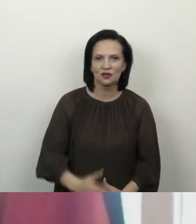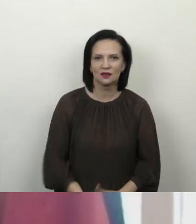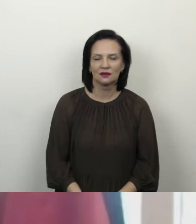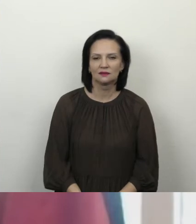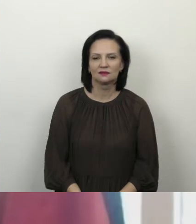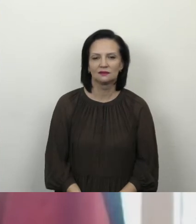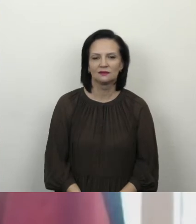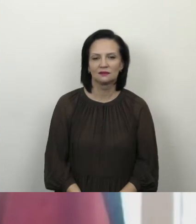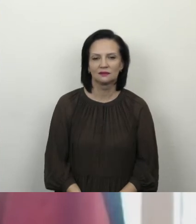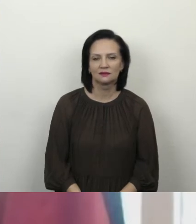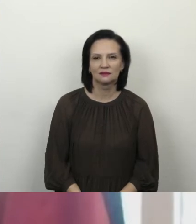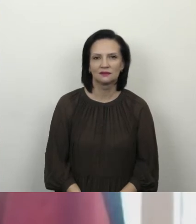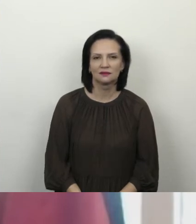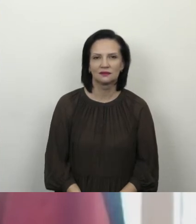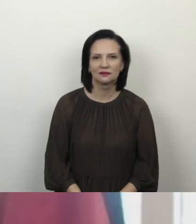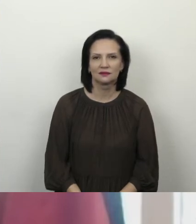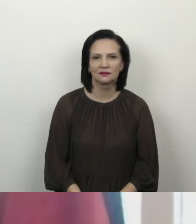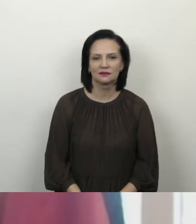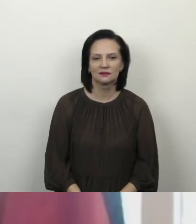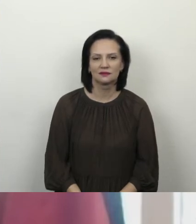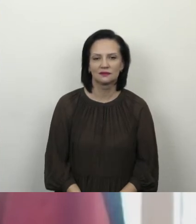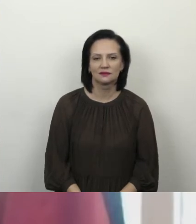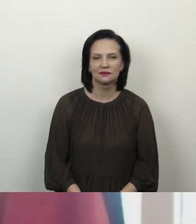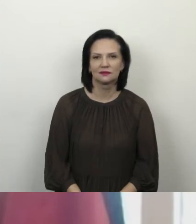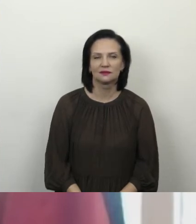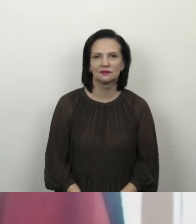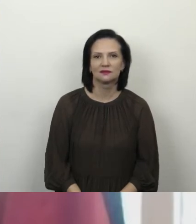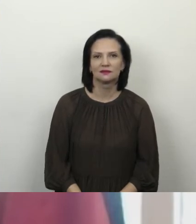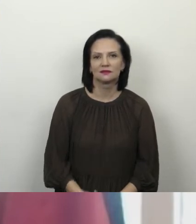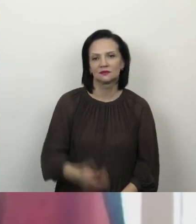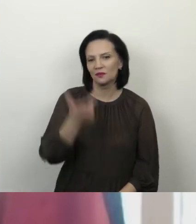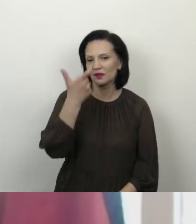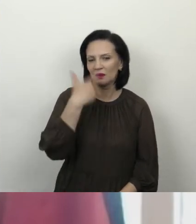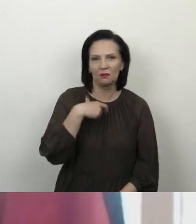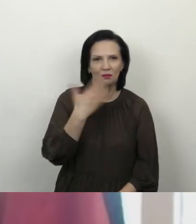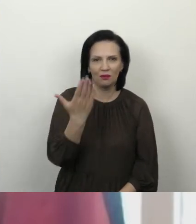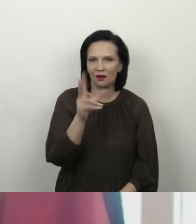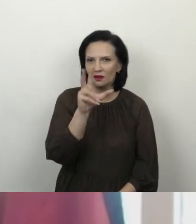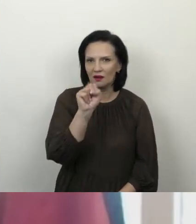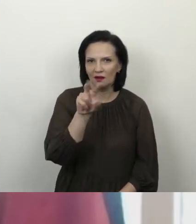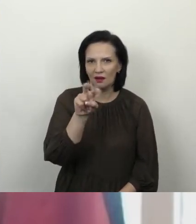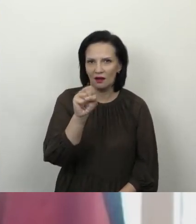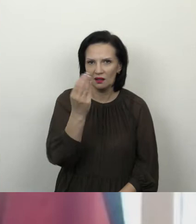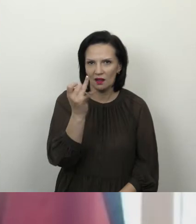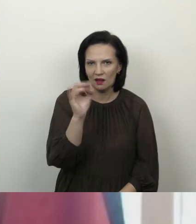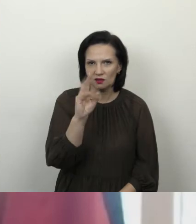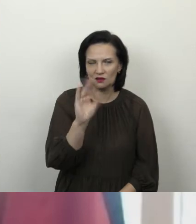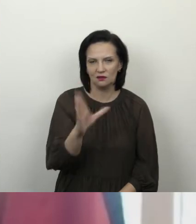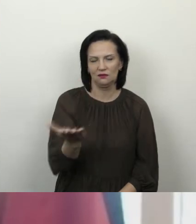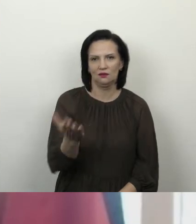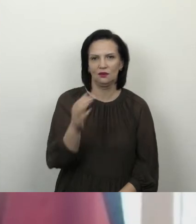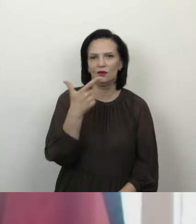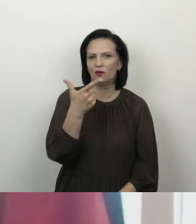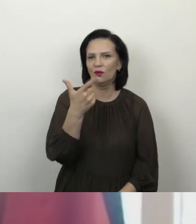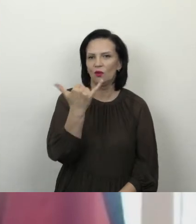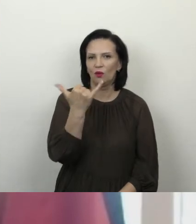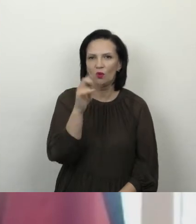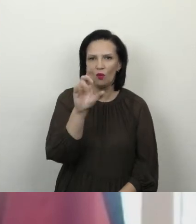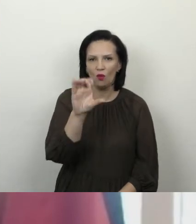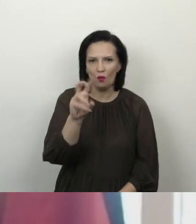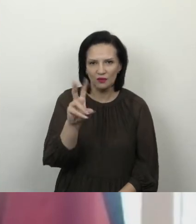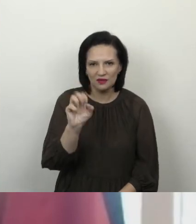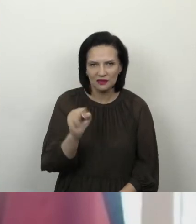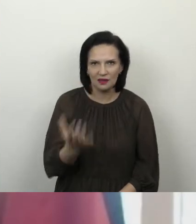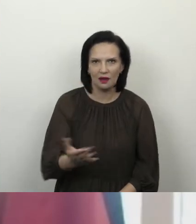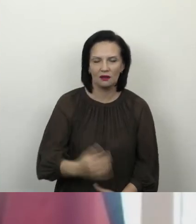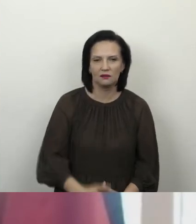like Mrs. Kalashnikova, Mrs. Bilak, Mrs. Hubska. So we didn't meet for a